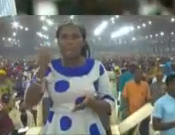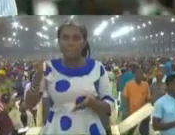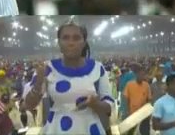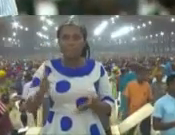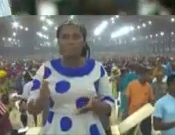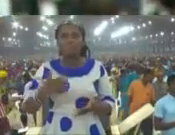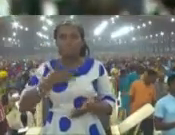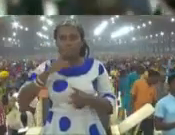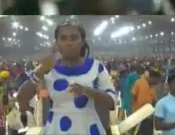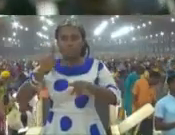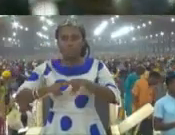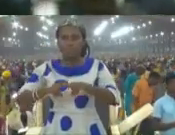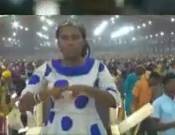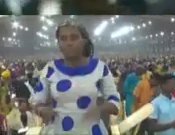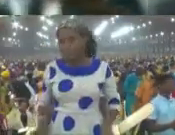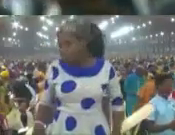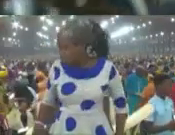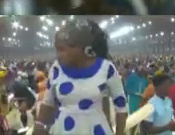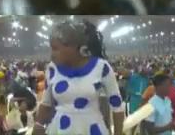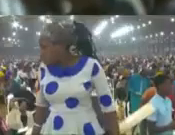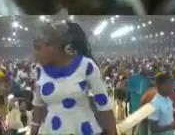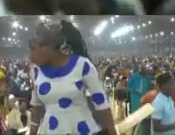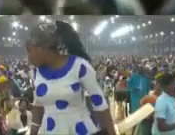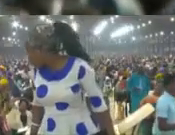Please be seated.